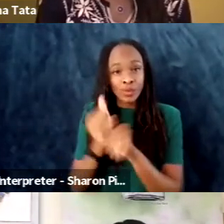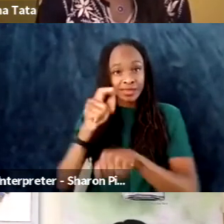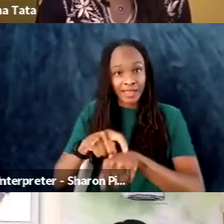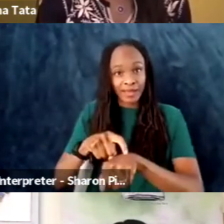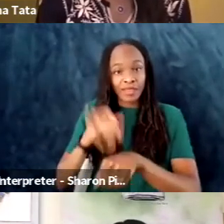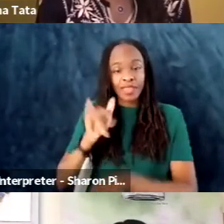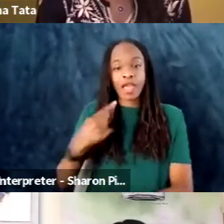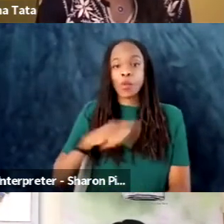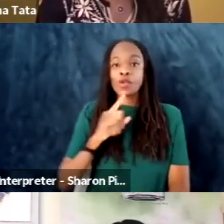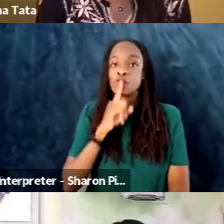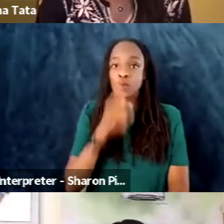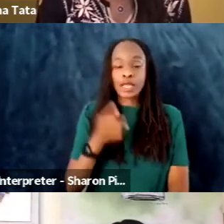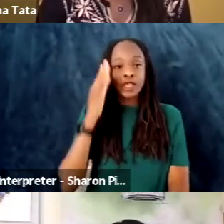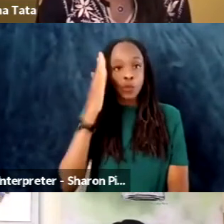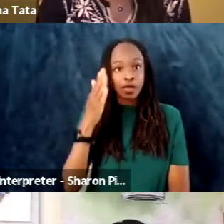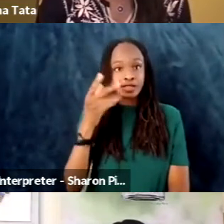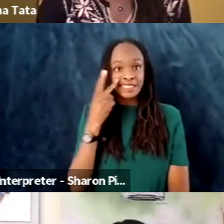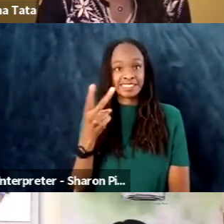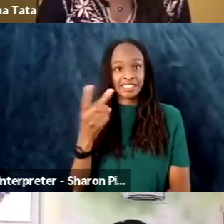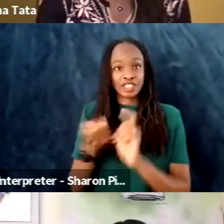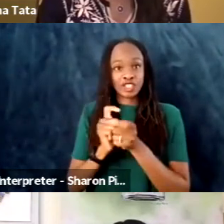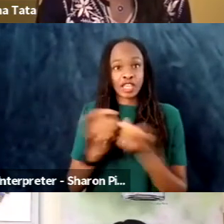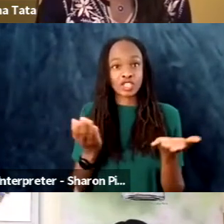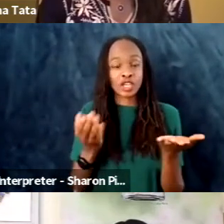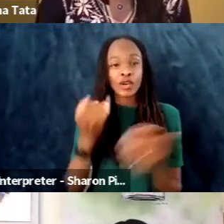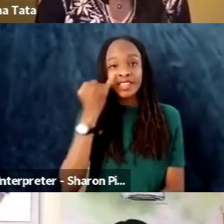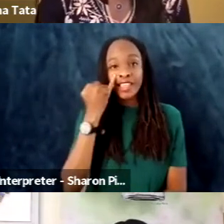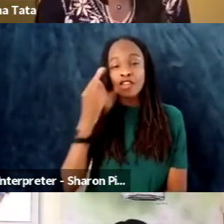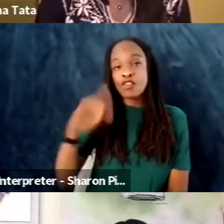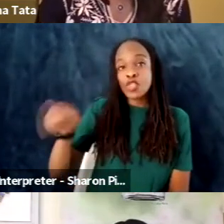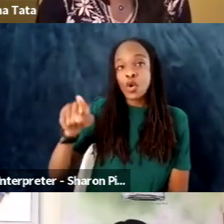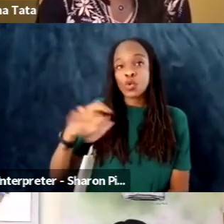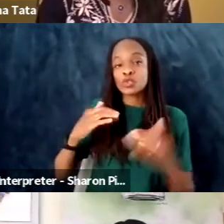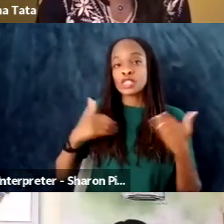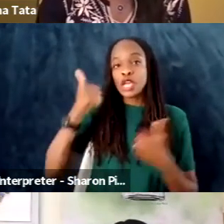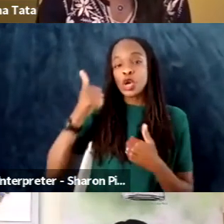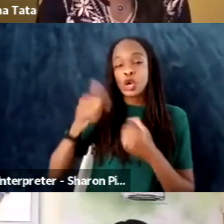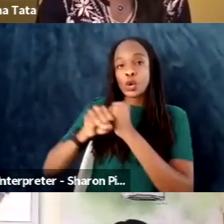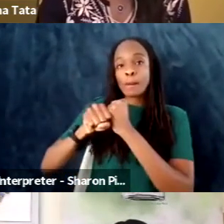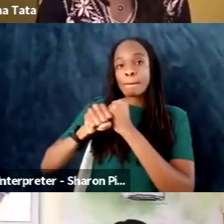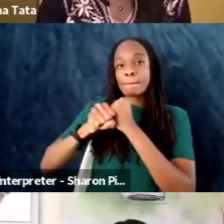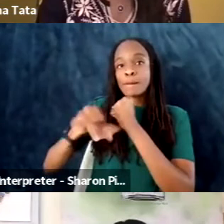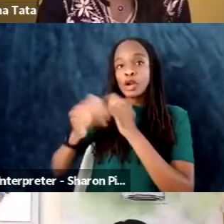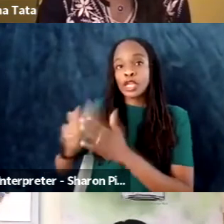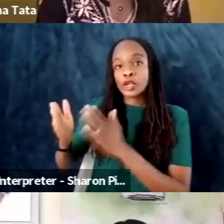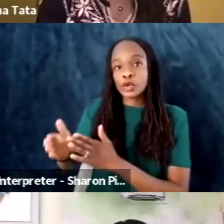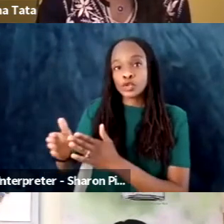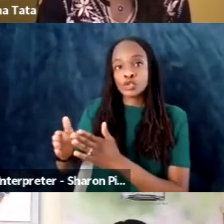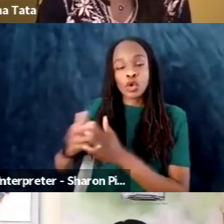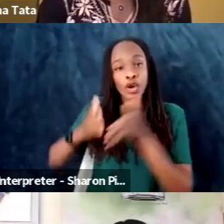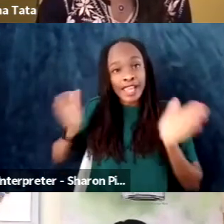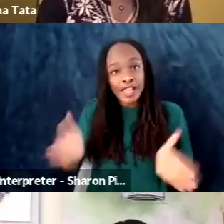are really going to make a sea change here is if those younger marketers, are